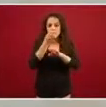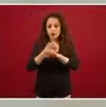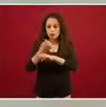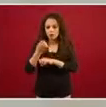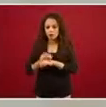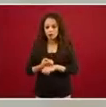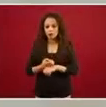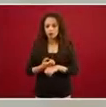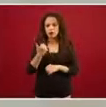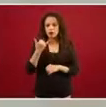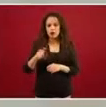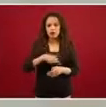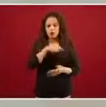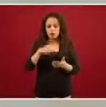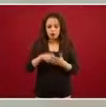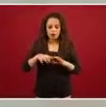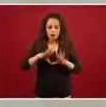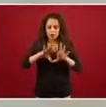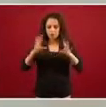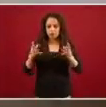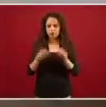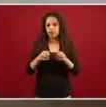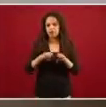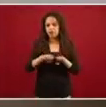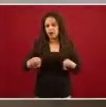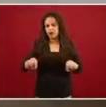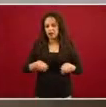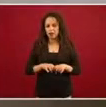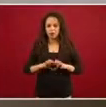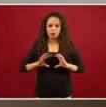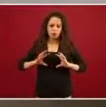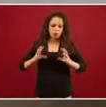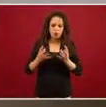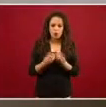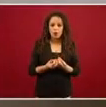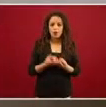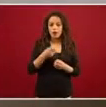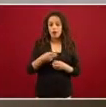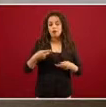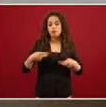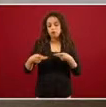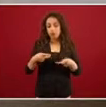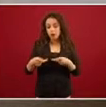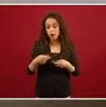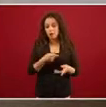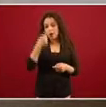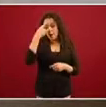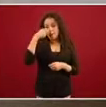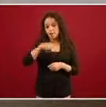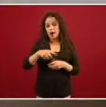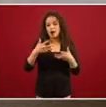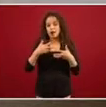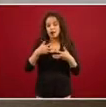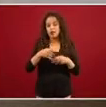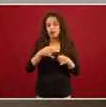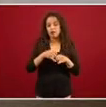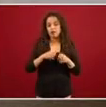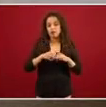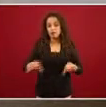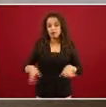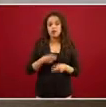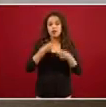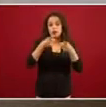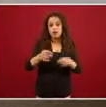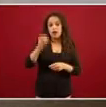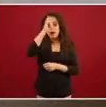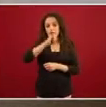sometimes are more visible in the media, or the federal reports, but also the municipal reports are happening all the time,